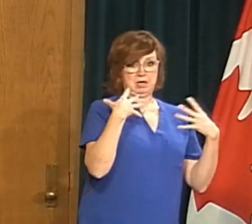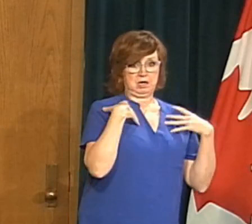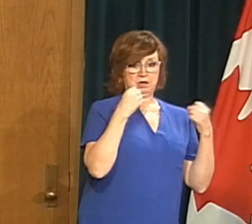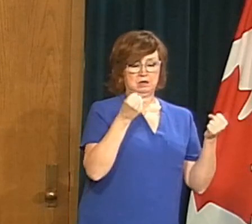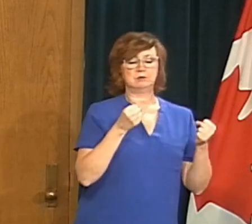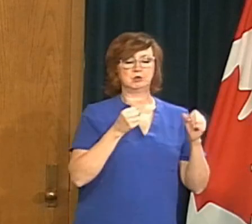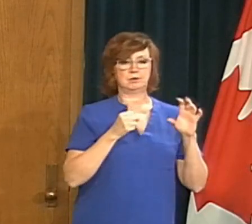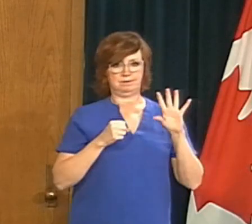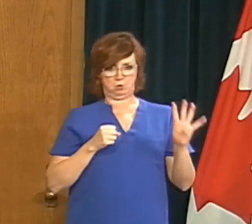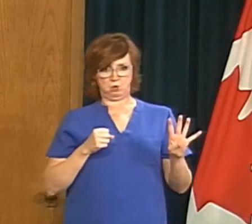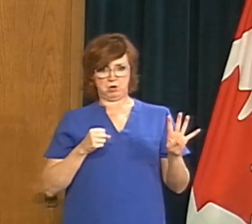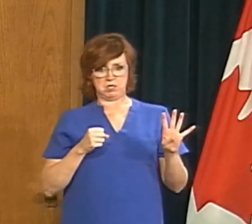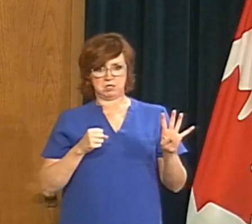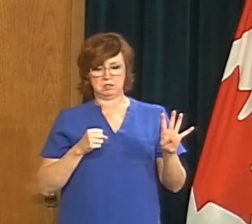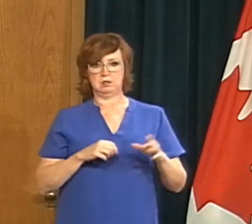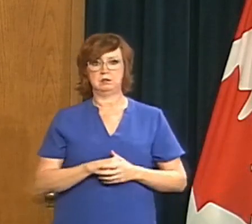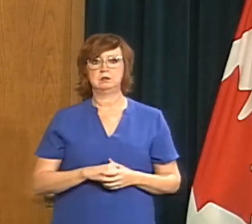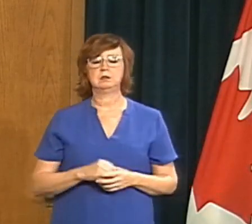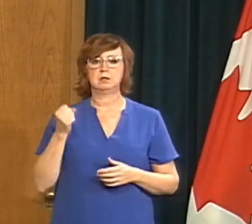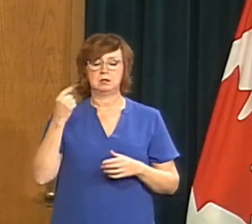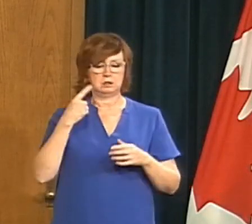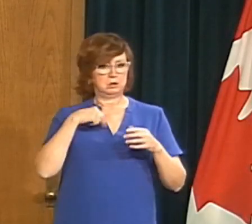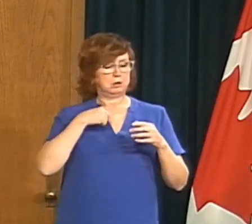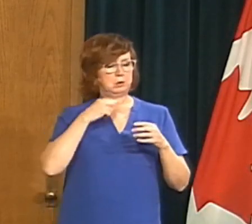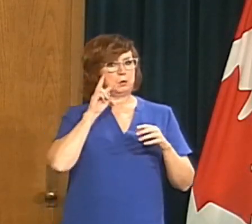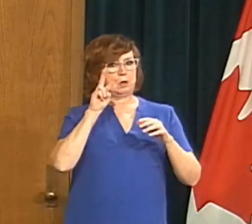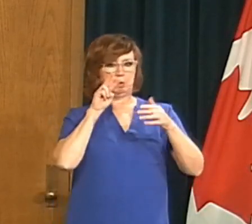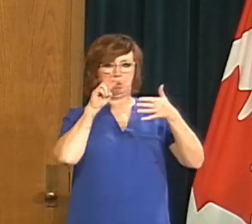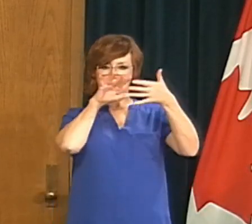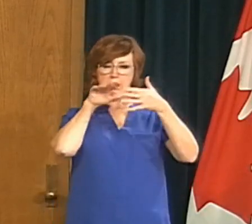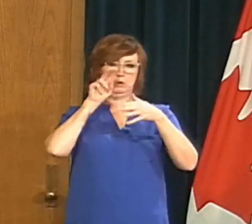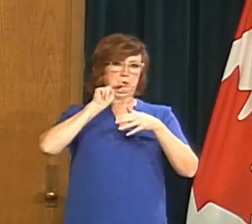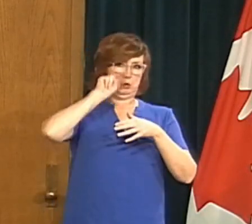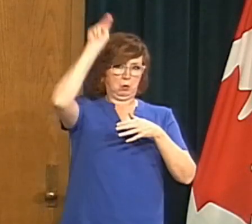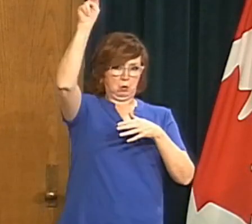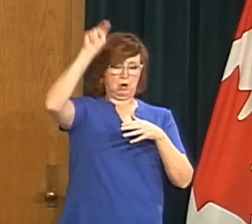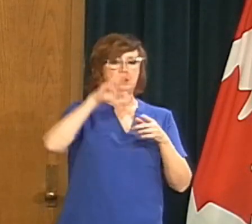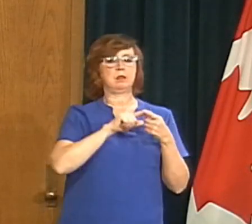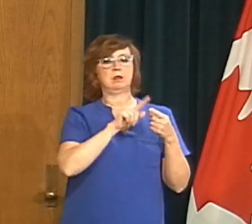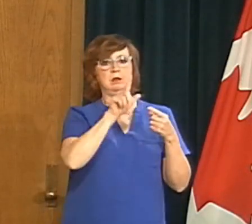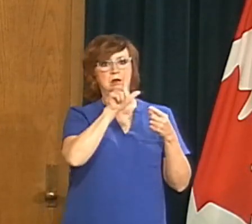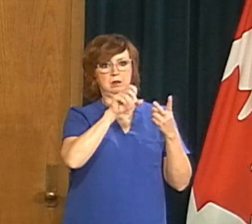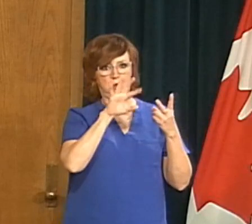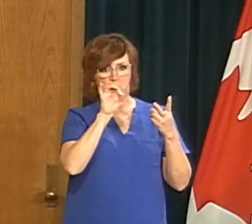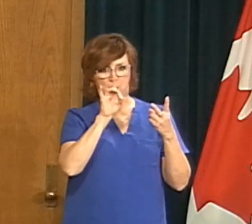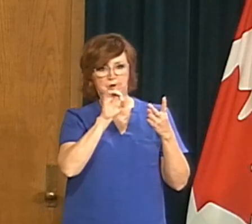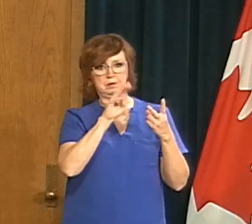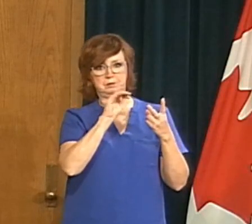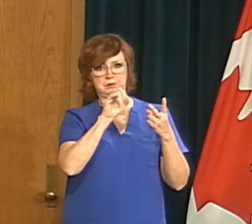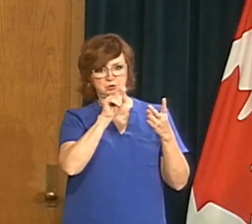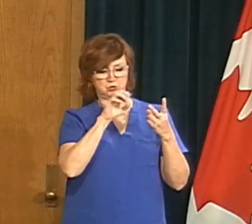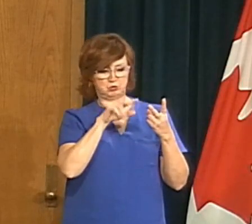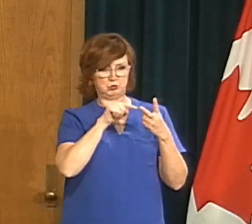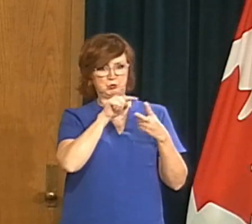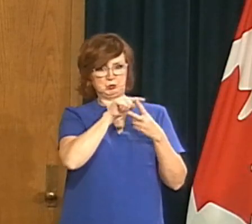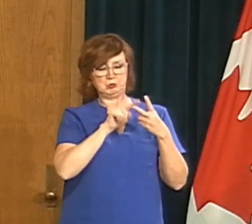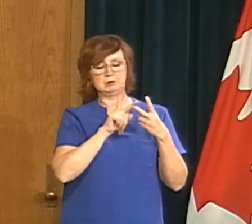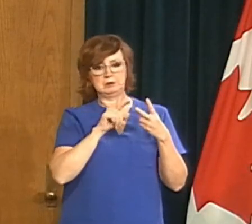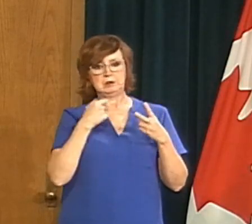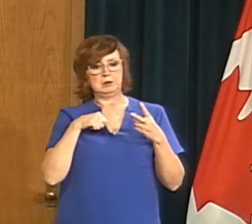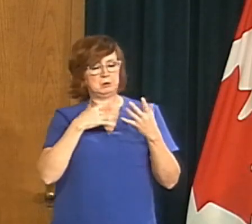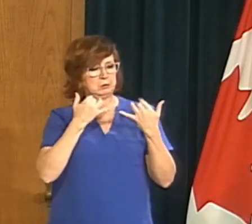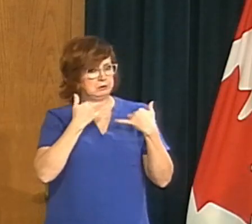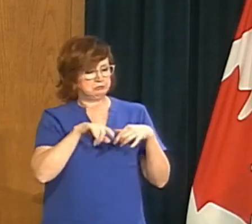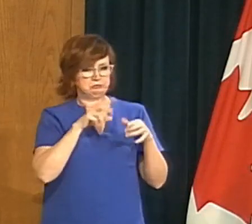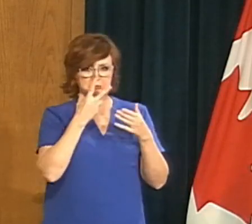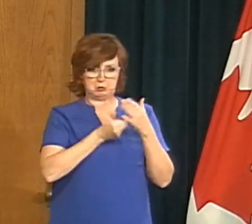to monitor the outbreaks in the far north and in Lloydminster, and we are doing some aggressive testing and contact tracing in